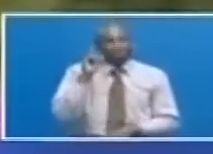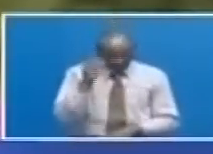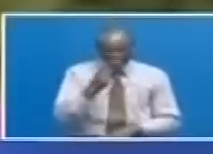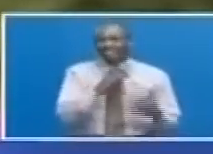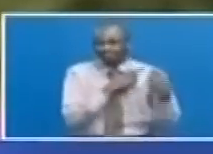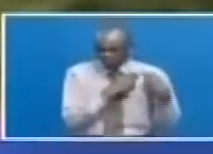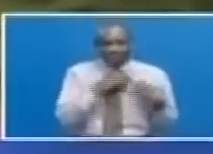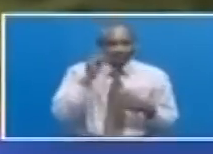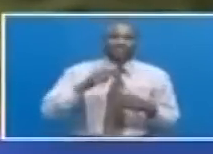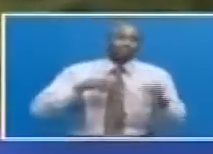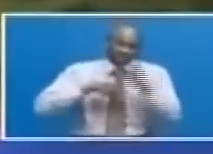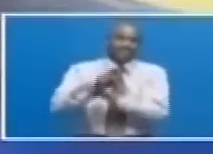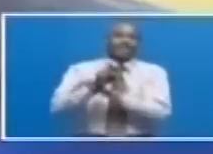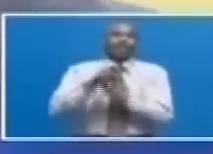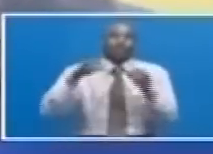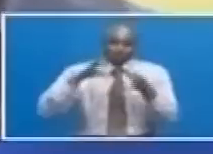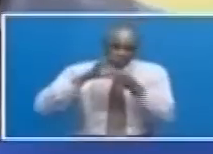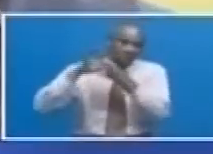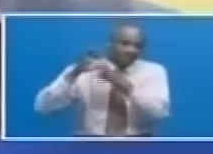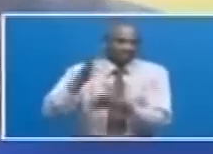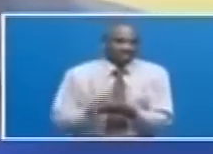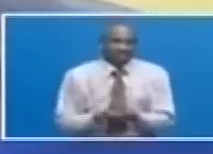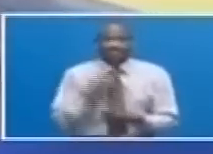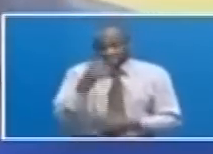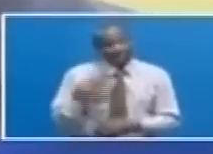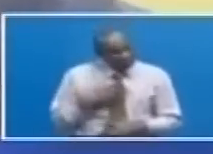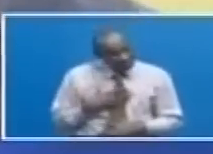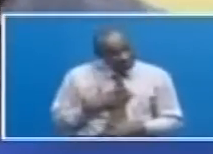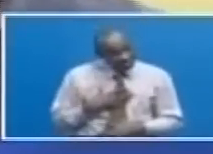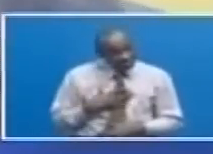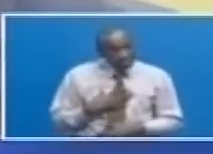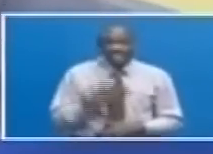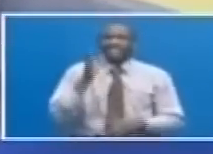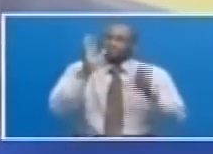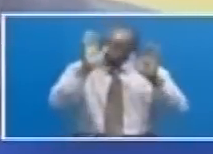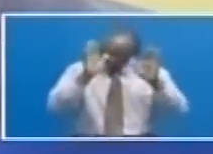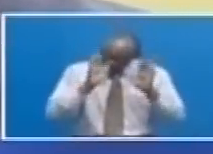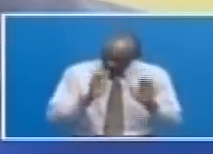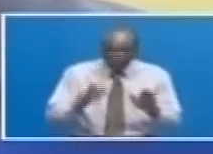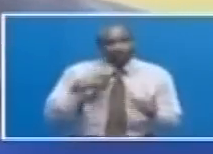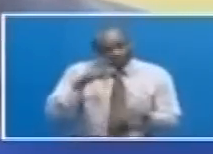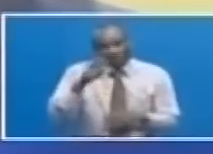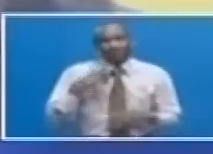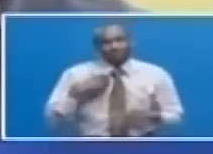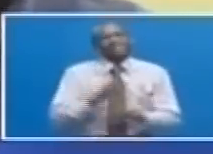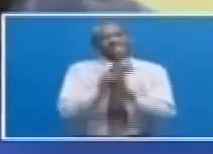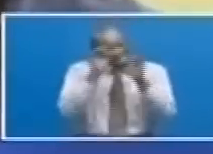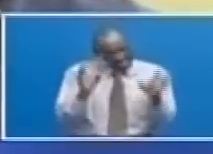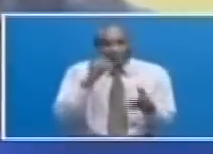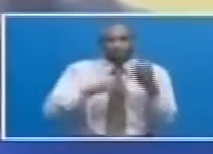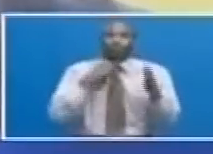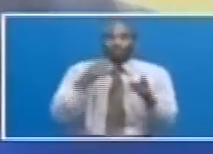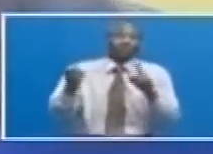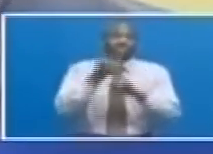mandate and we're definitely qualifying for the Olympics. It is just to tell the players, guys, it is important to be very, very clear about what you want to